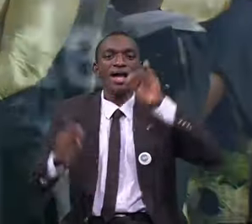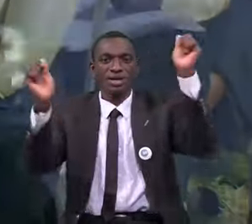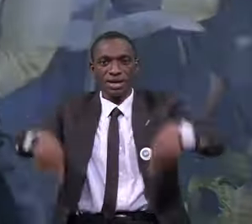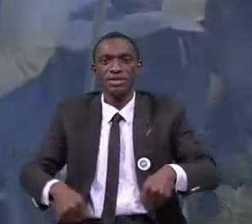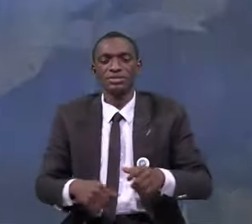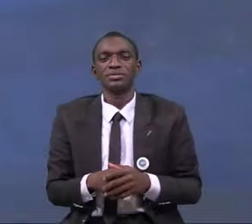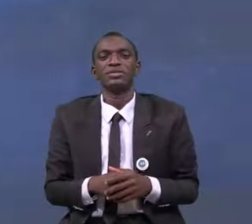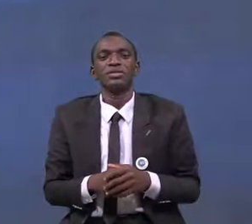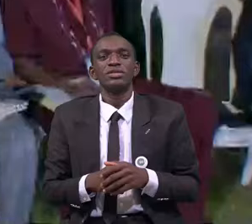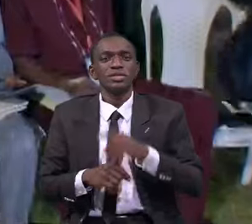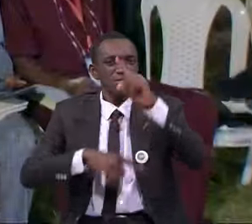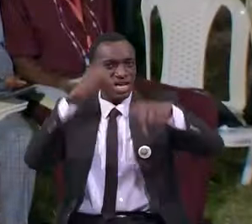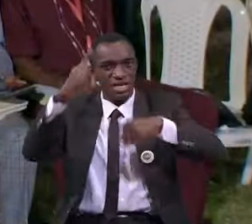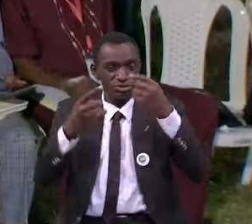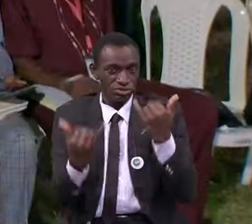Tonight, you can.